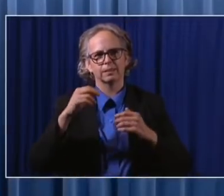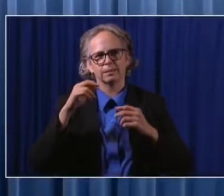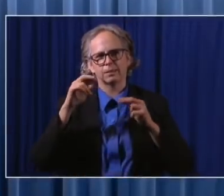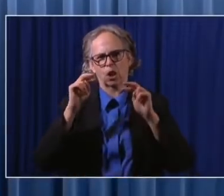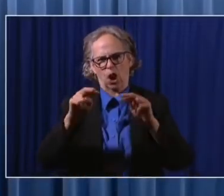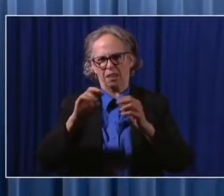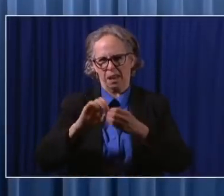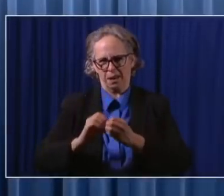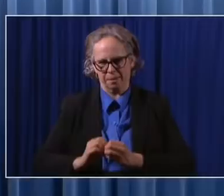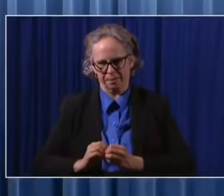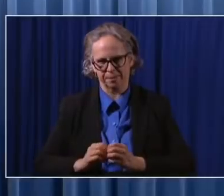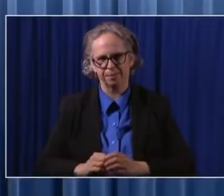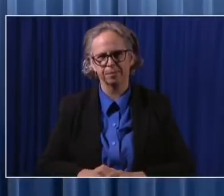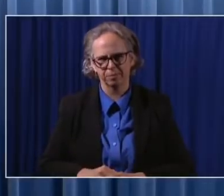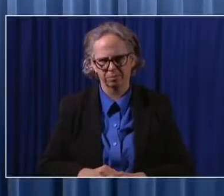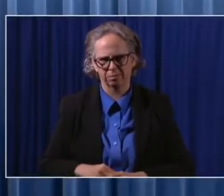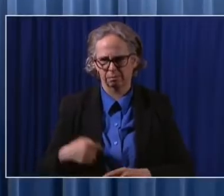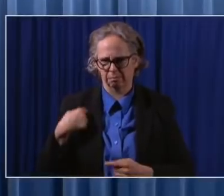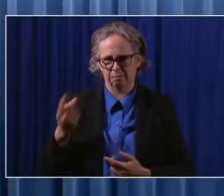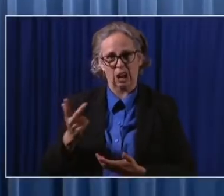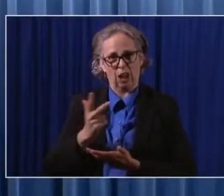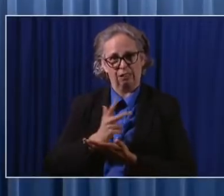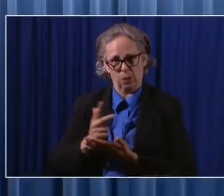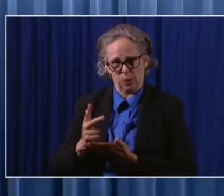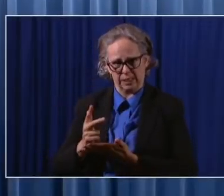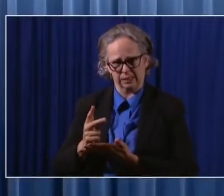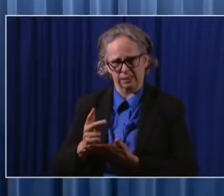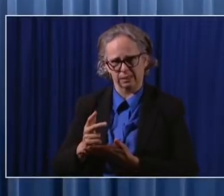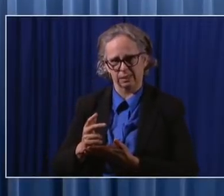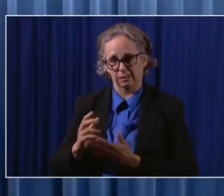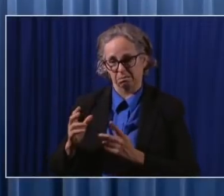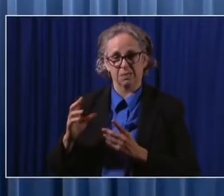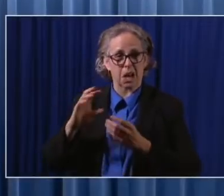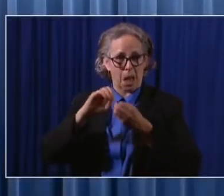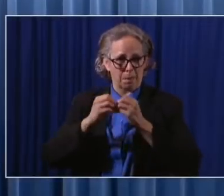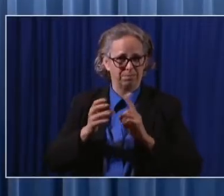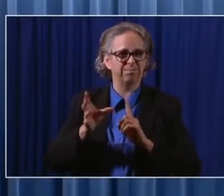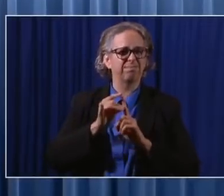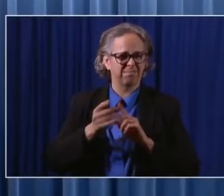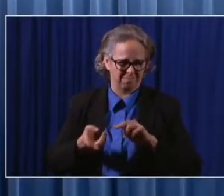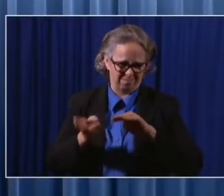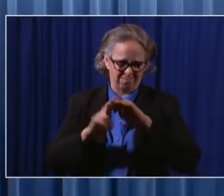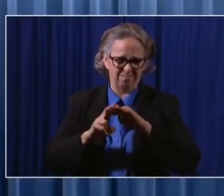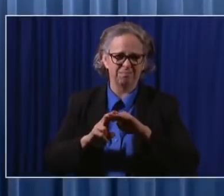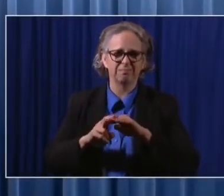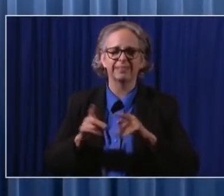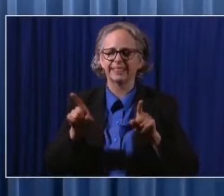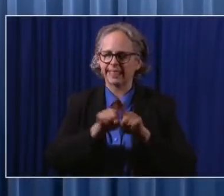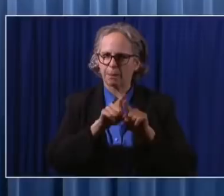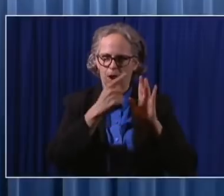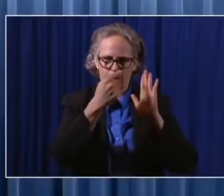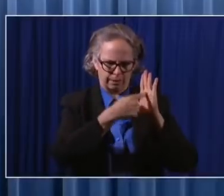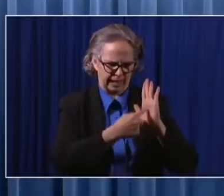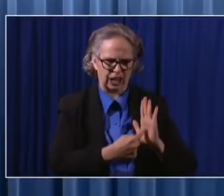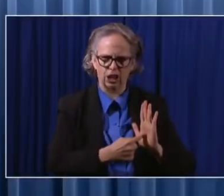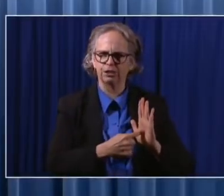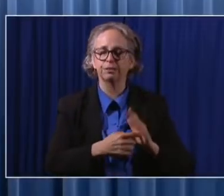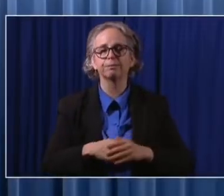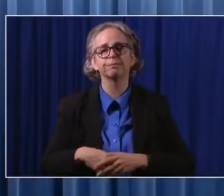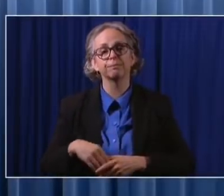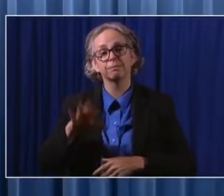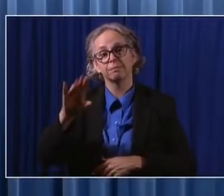During the last 3 weeks, Claremont County's COVID-19 cases increased along with several other healthcare indicators. From